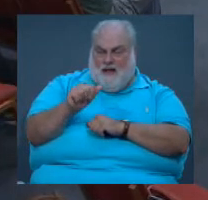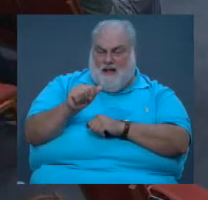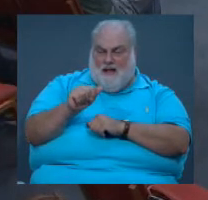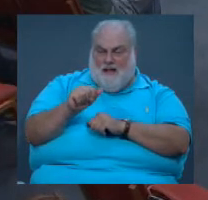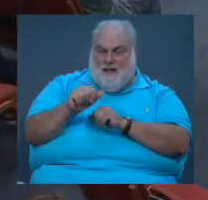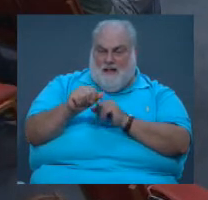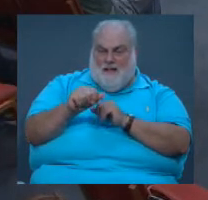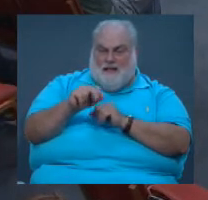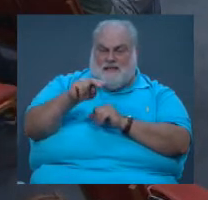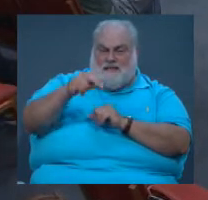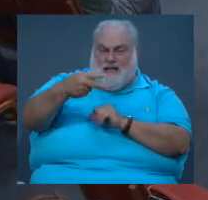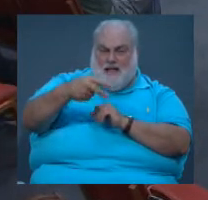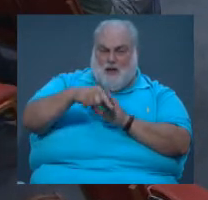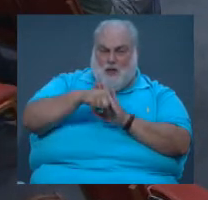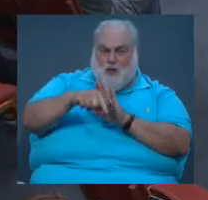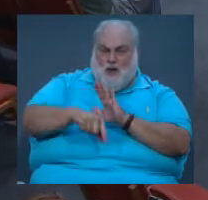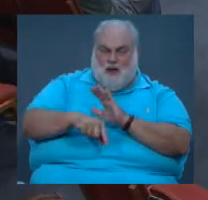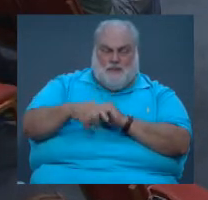financials.